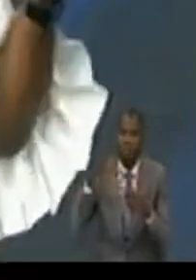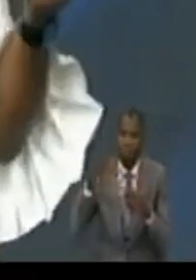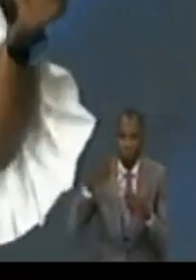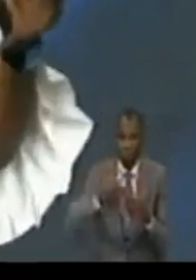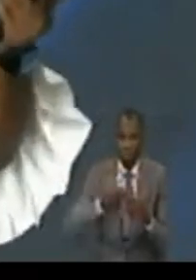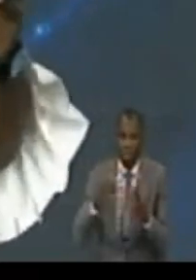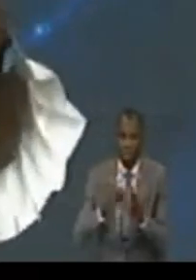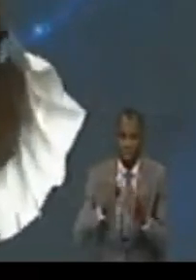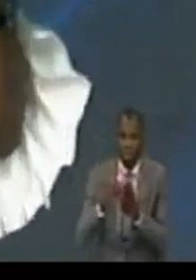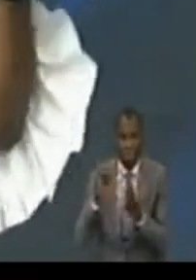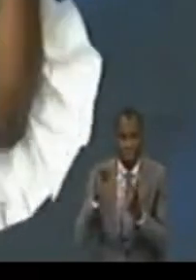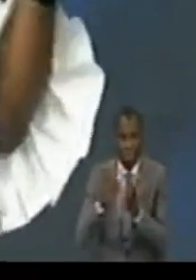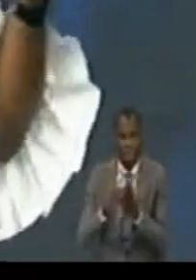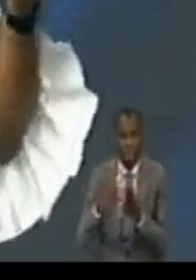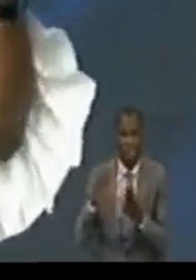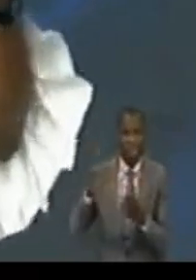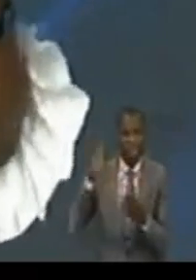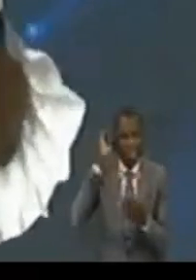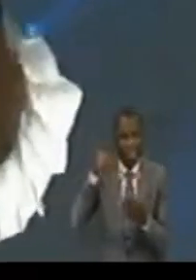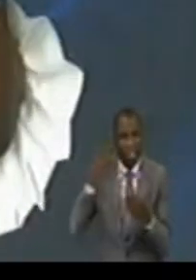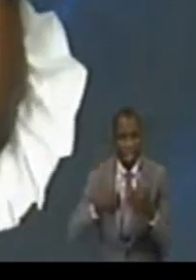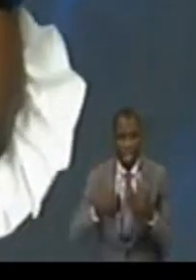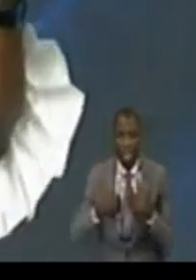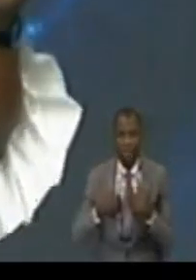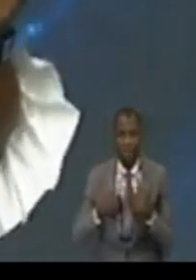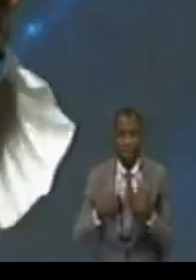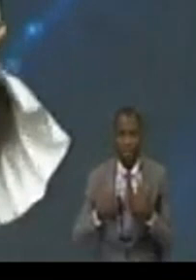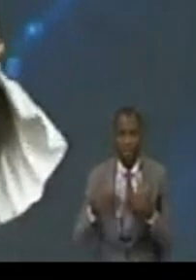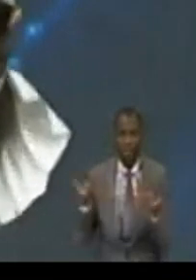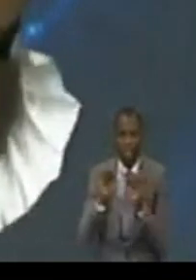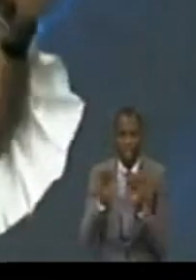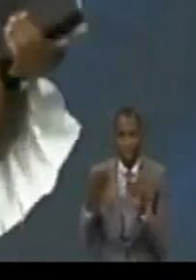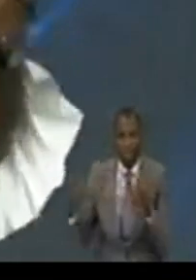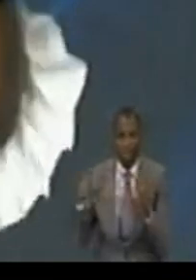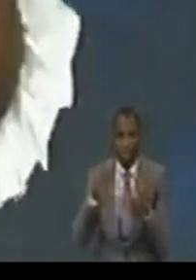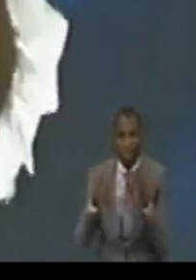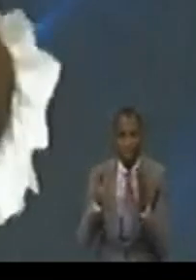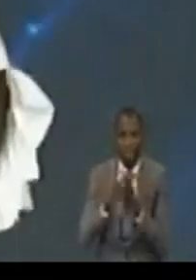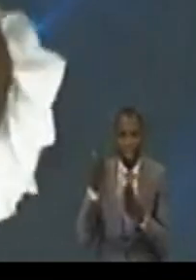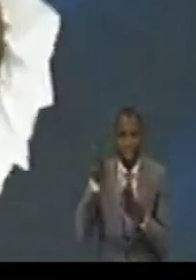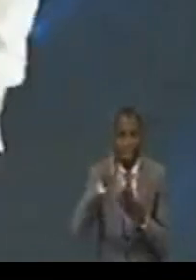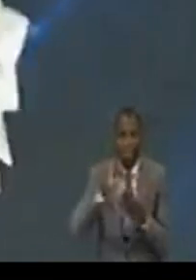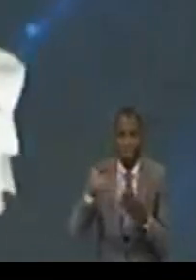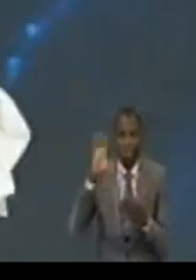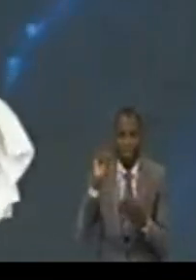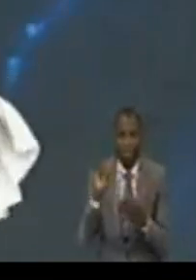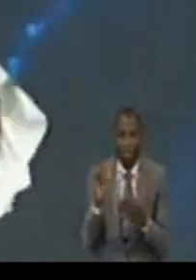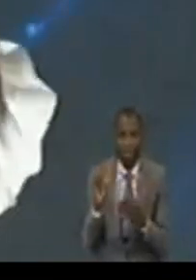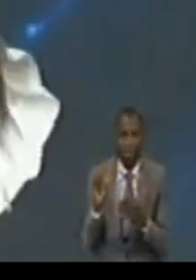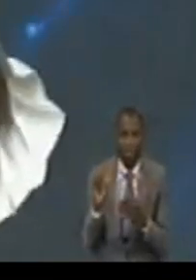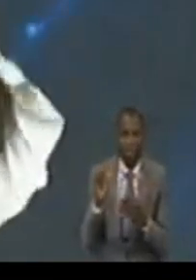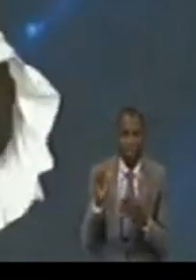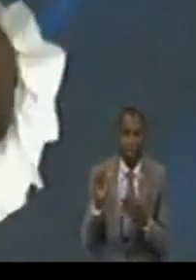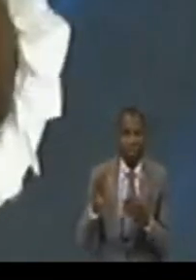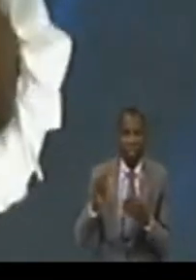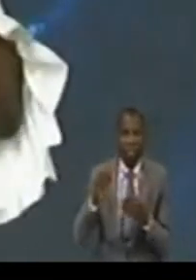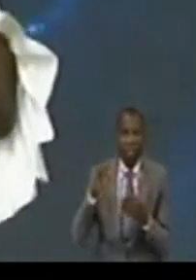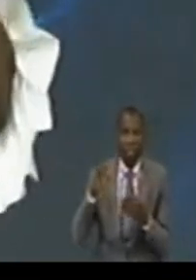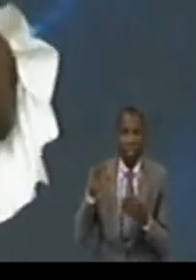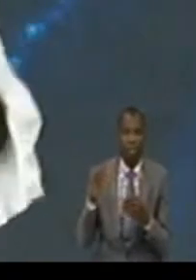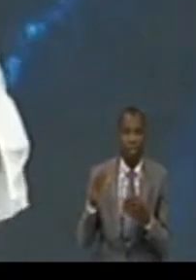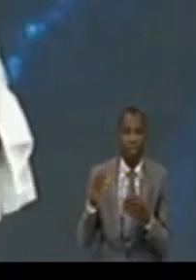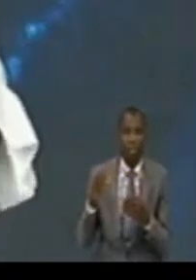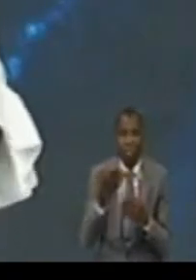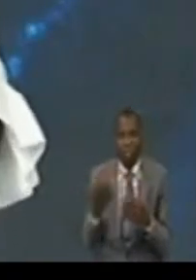that in the country here, they don't have facility to take care of that, amen. That the wife will be taken to India. I said, so is that how I